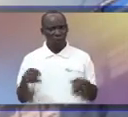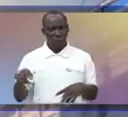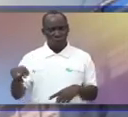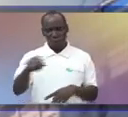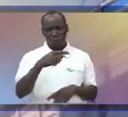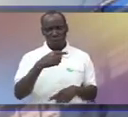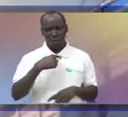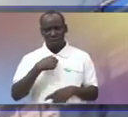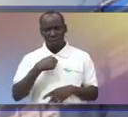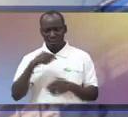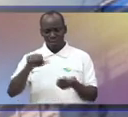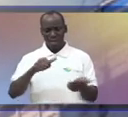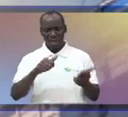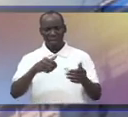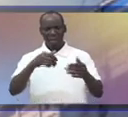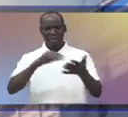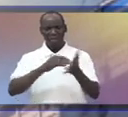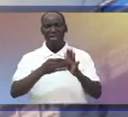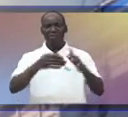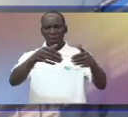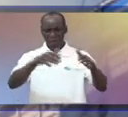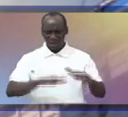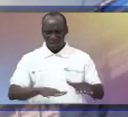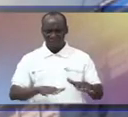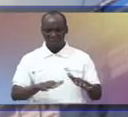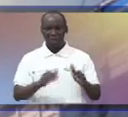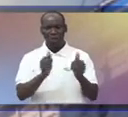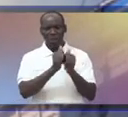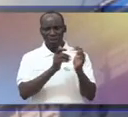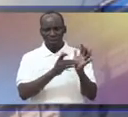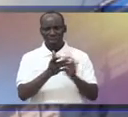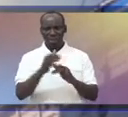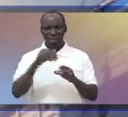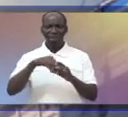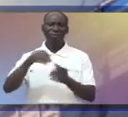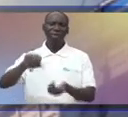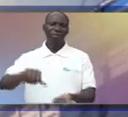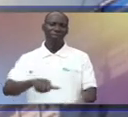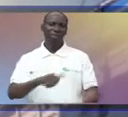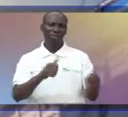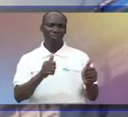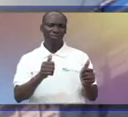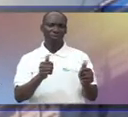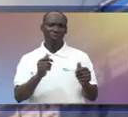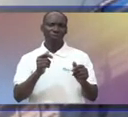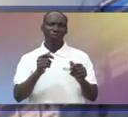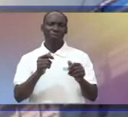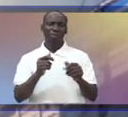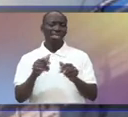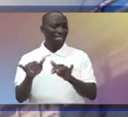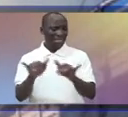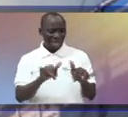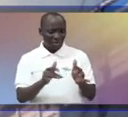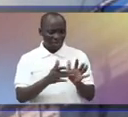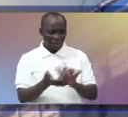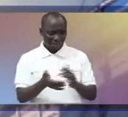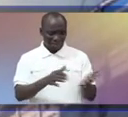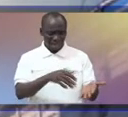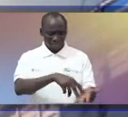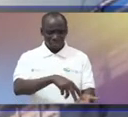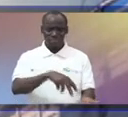buried with him through baptism into death, that just as Christ was raised from